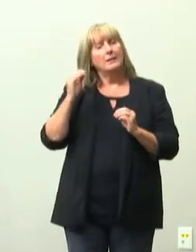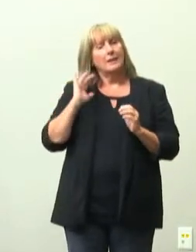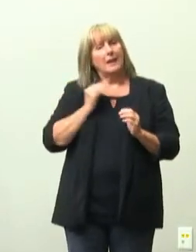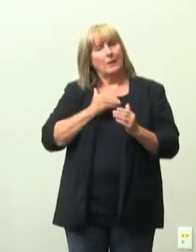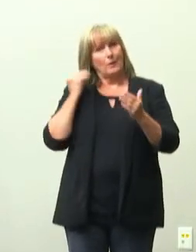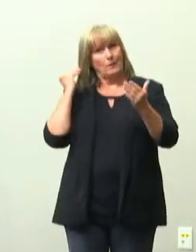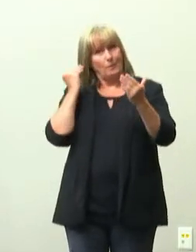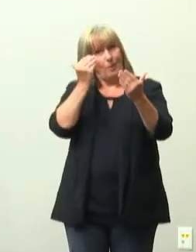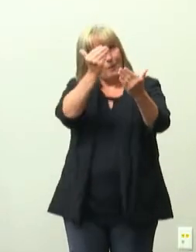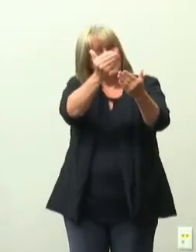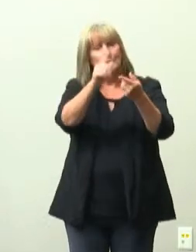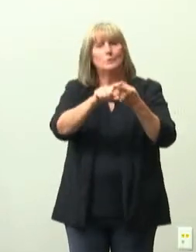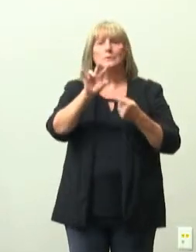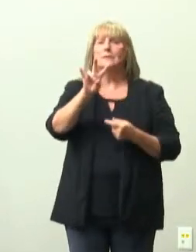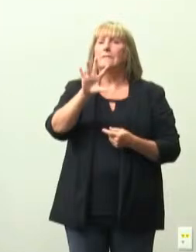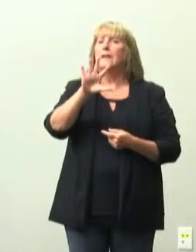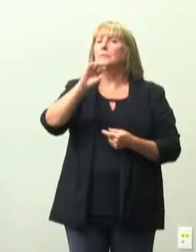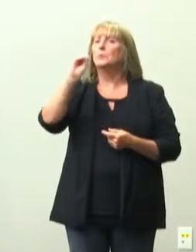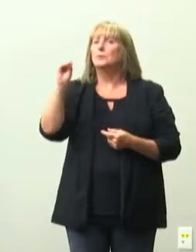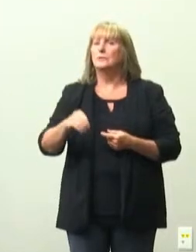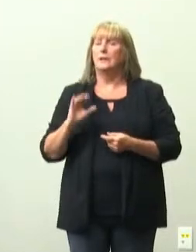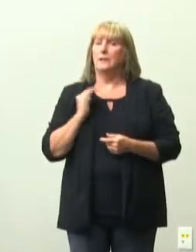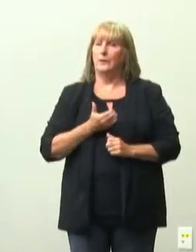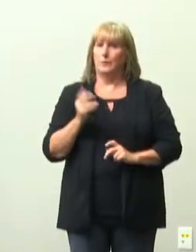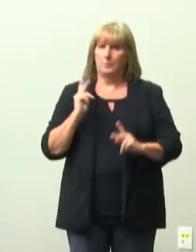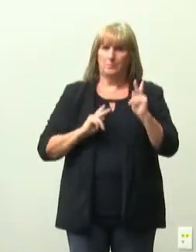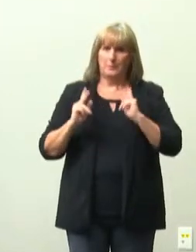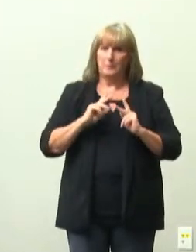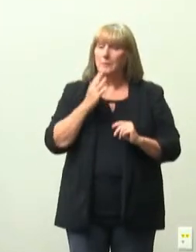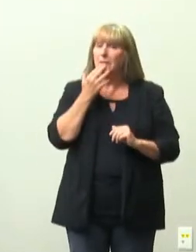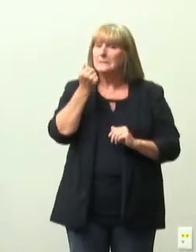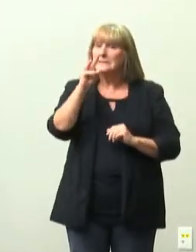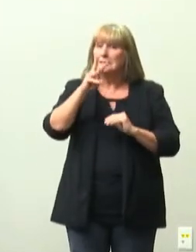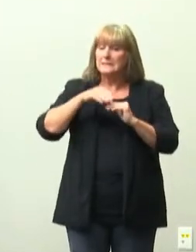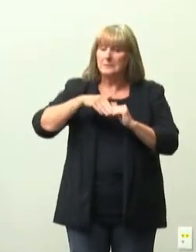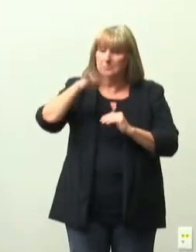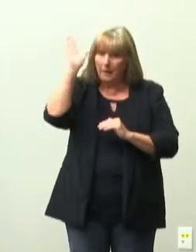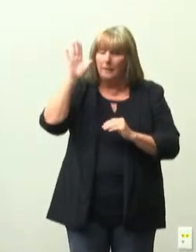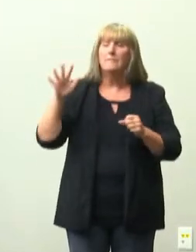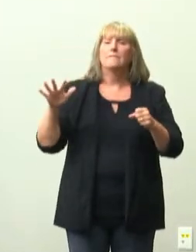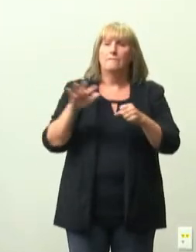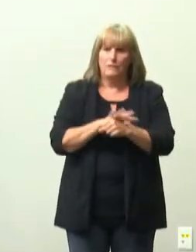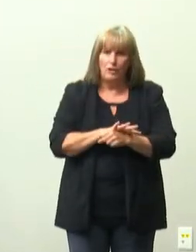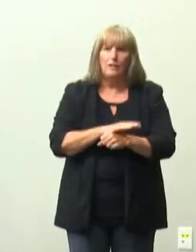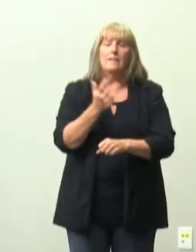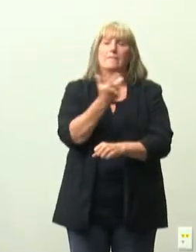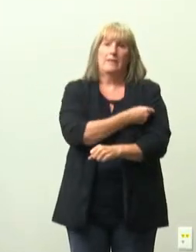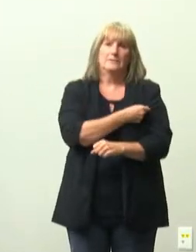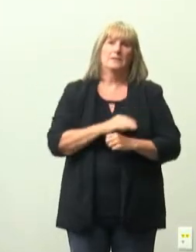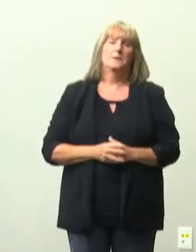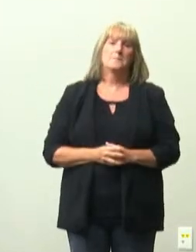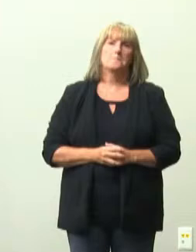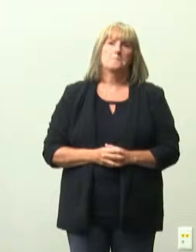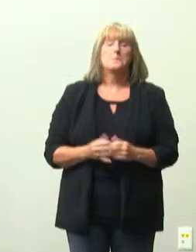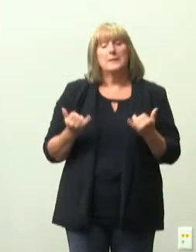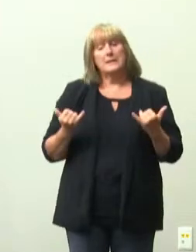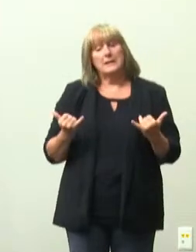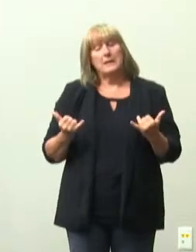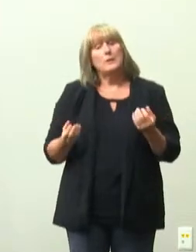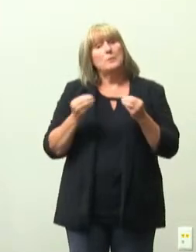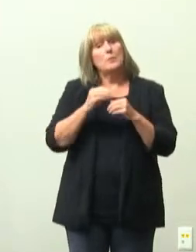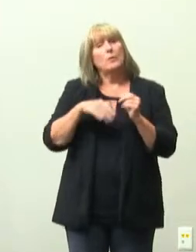of 75% of our population 16 years and older fully vaccinated. Currently, more